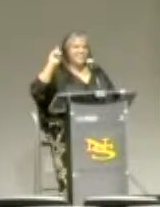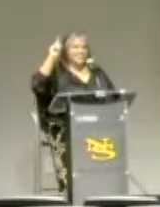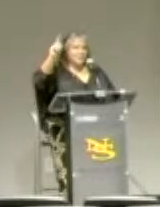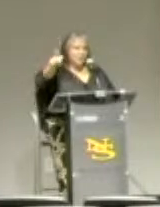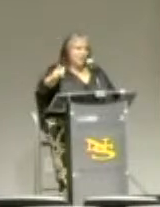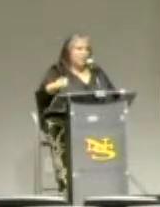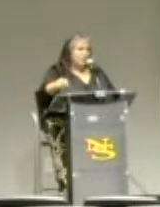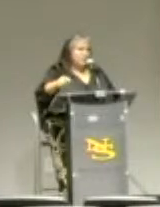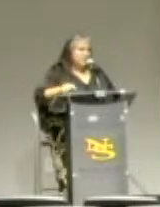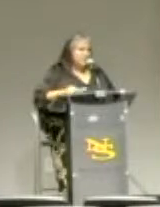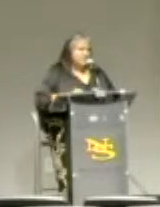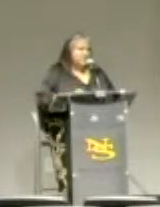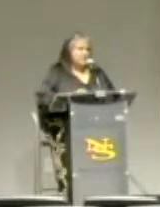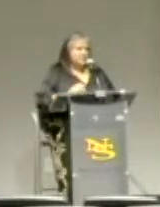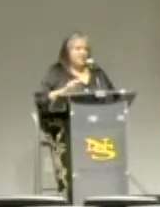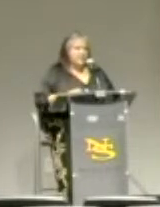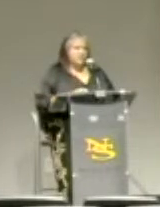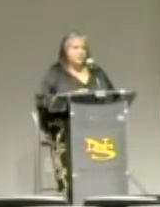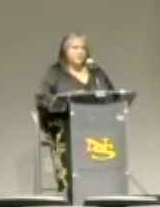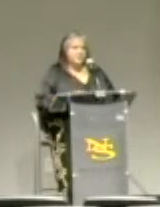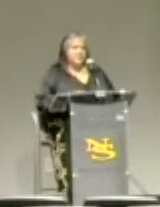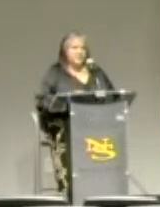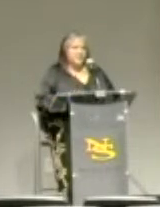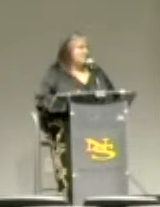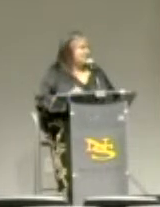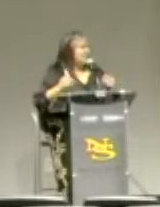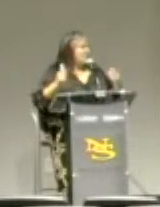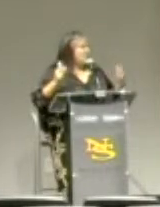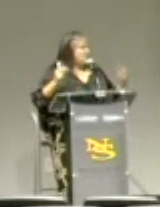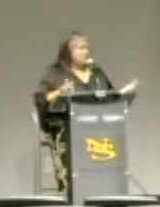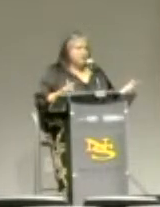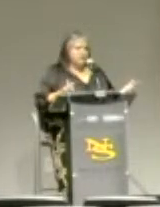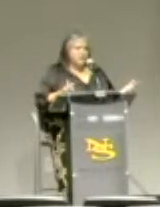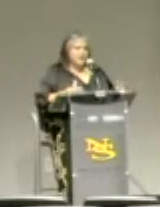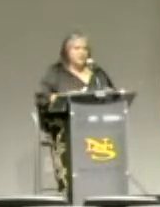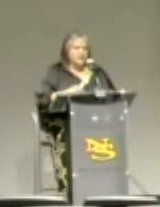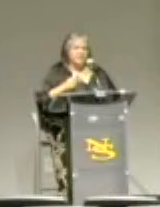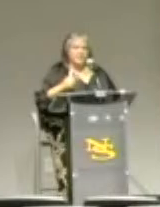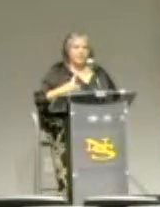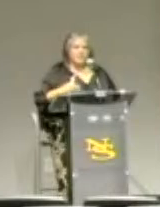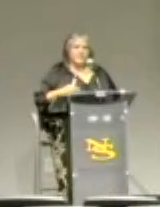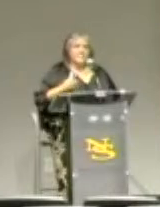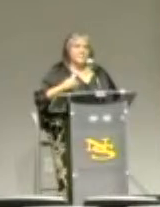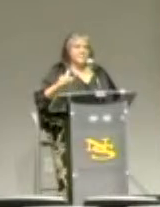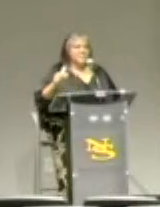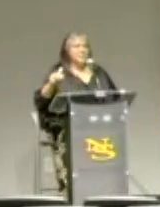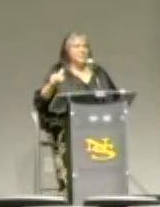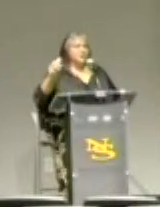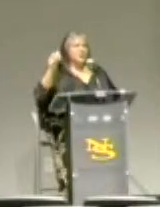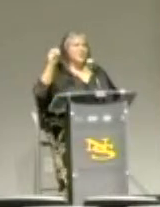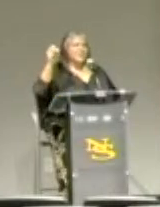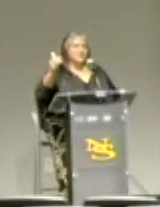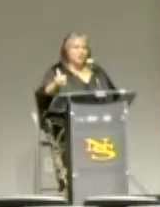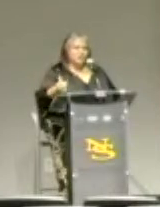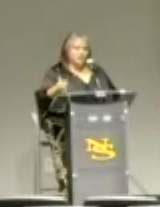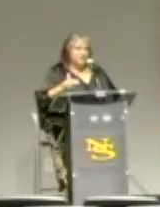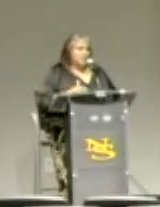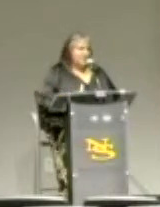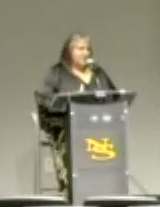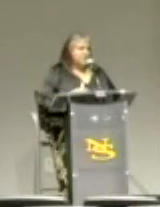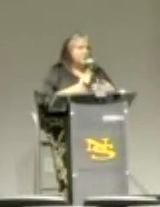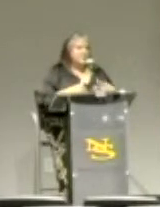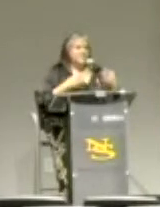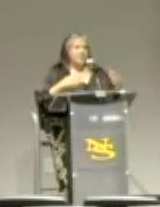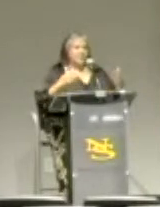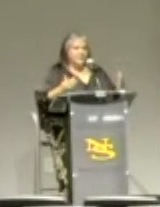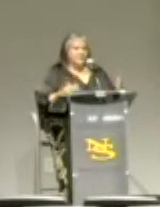right? In the ballroom, there's going to be the Asian Pacific Islander social as well as the LGBTQ social as